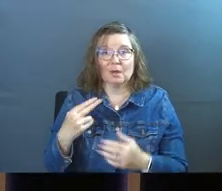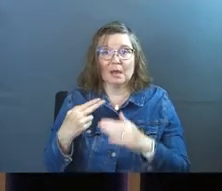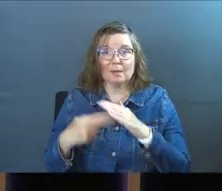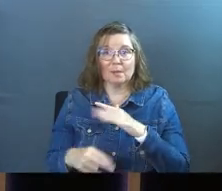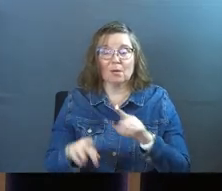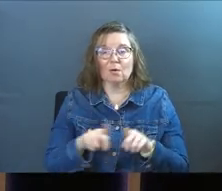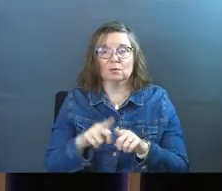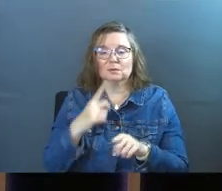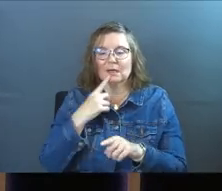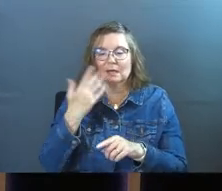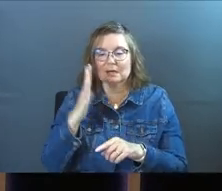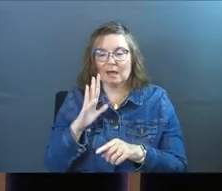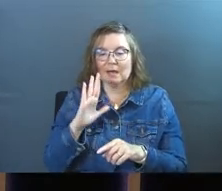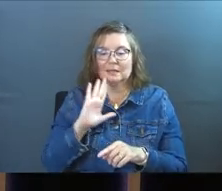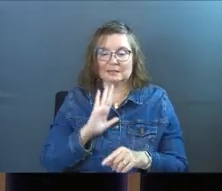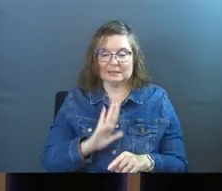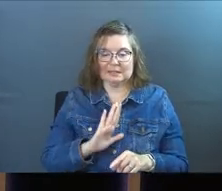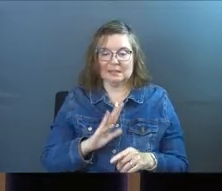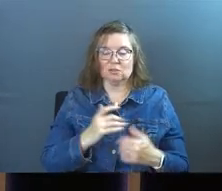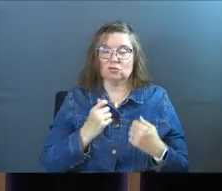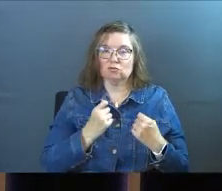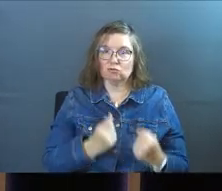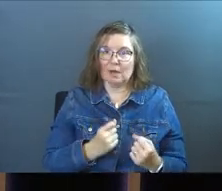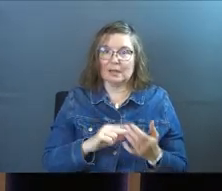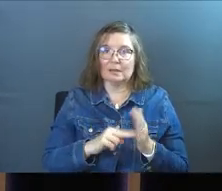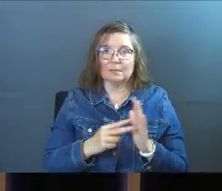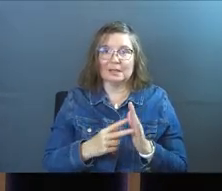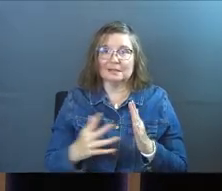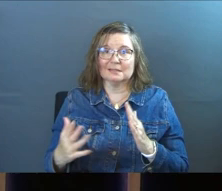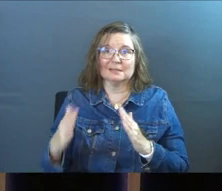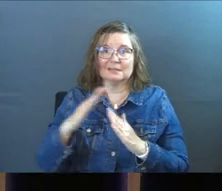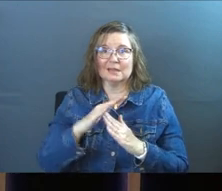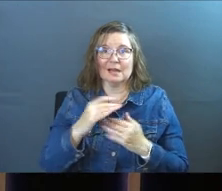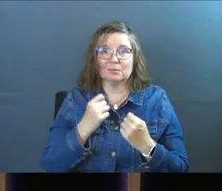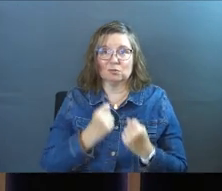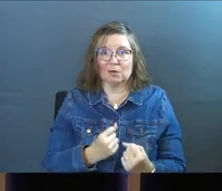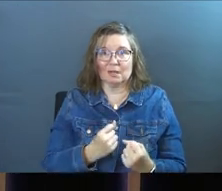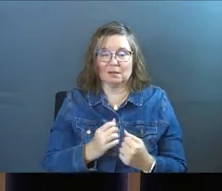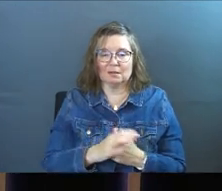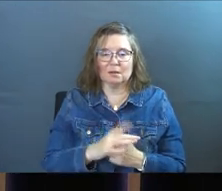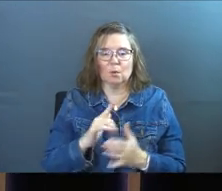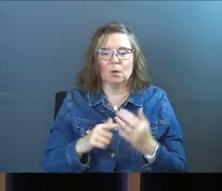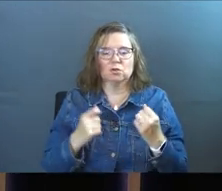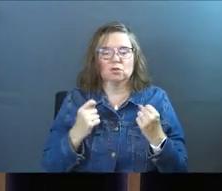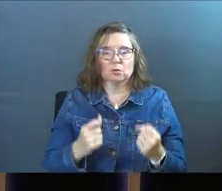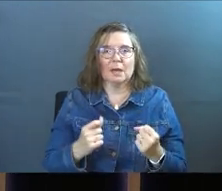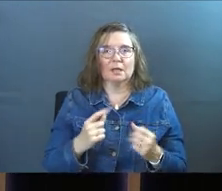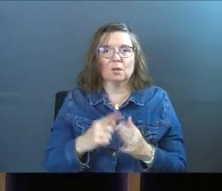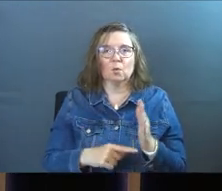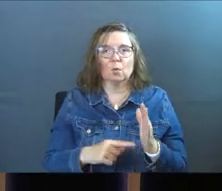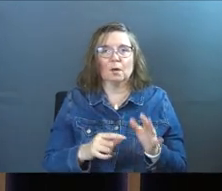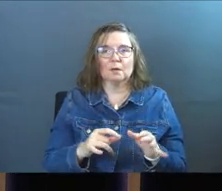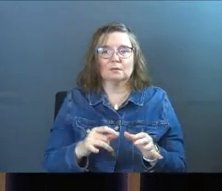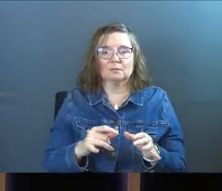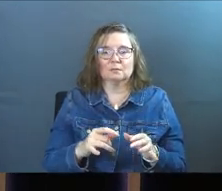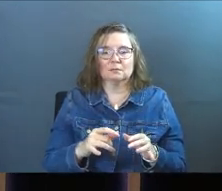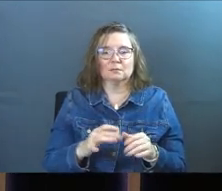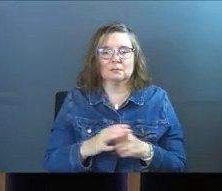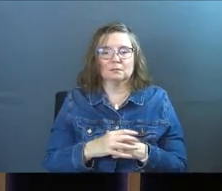Habakkuk also says that God is his strength, meaning his ultimate strength. What's your strength? Strength is what you're confident